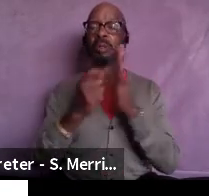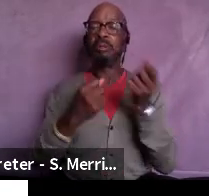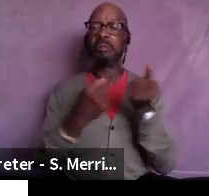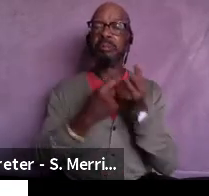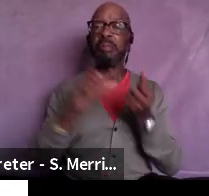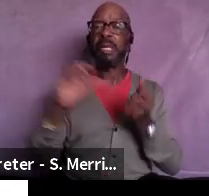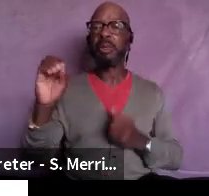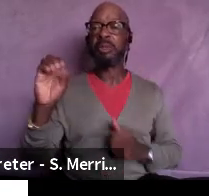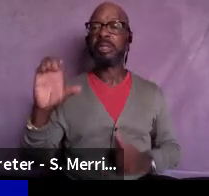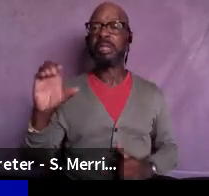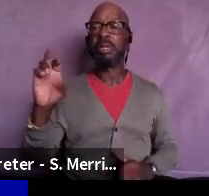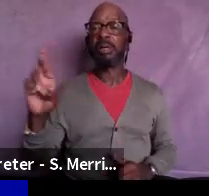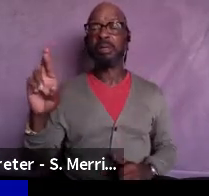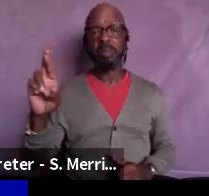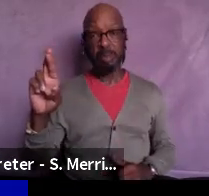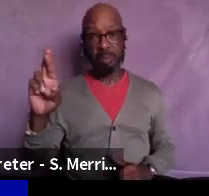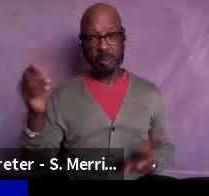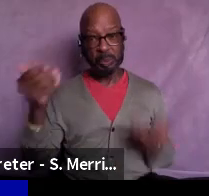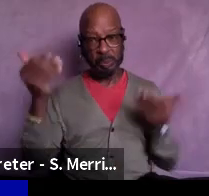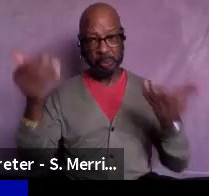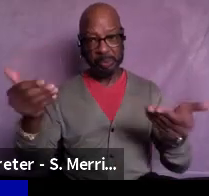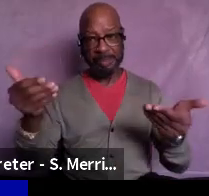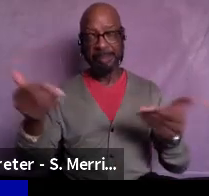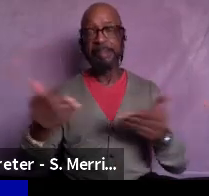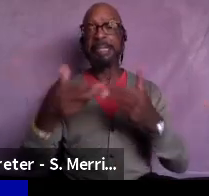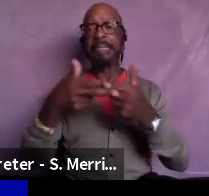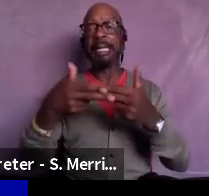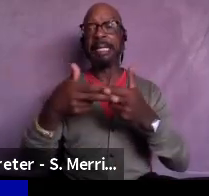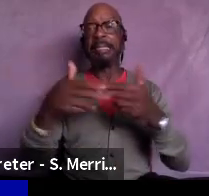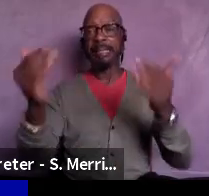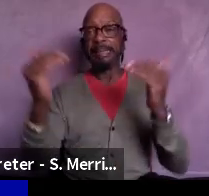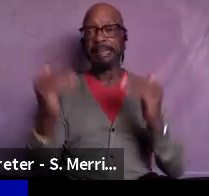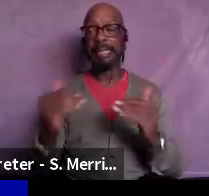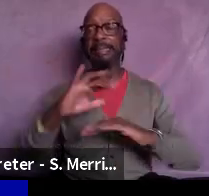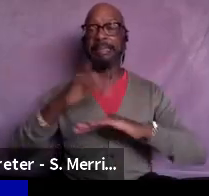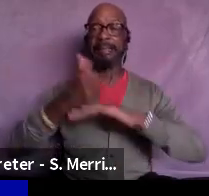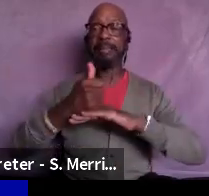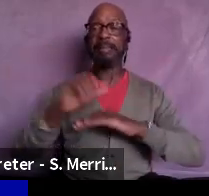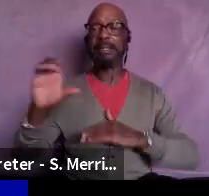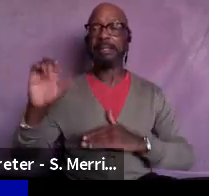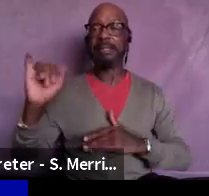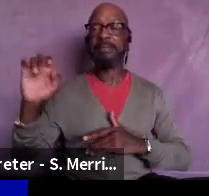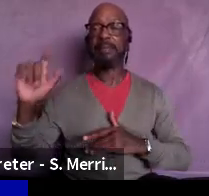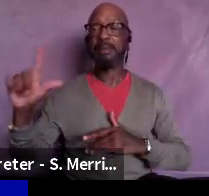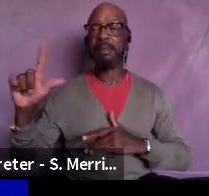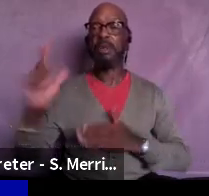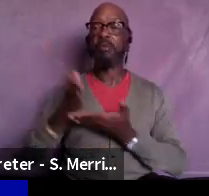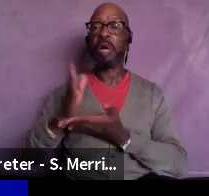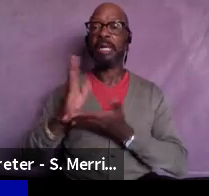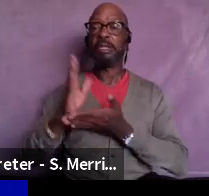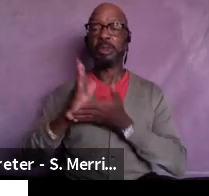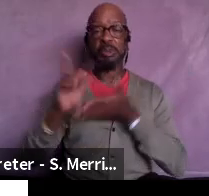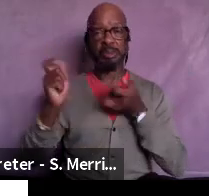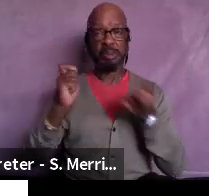on to the next slide, which is establishing civil rights jurisdiction. Next slide,